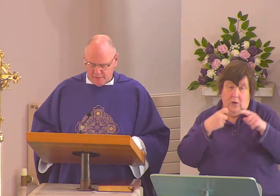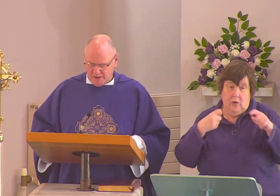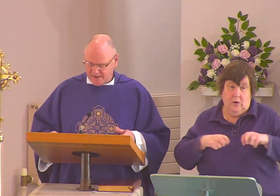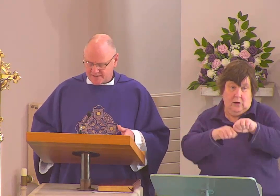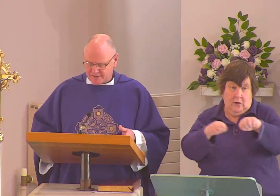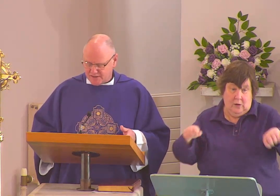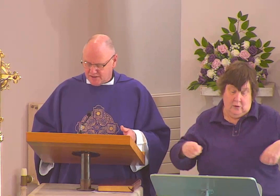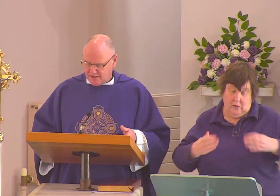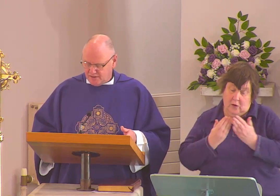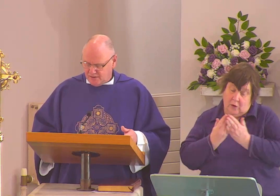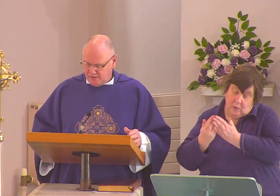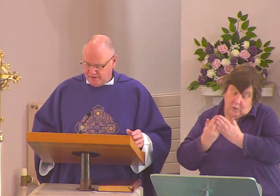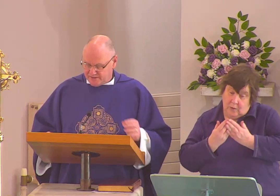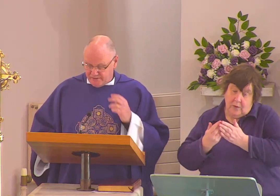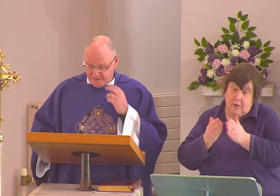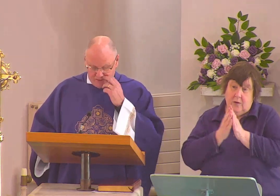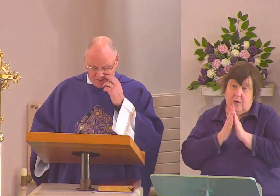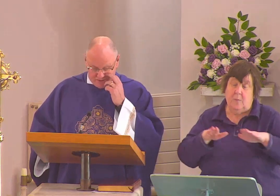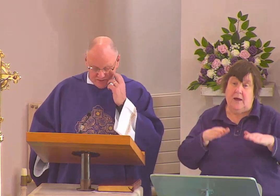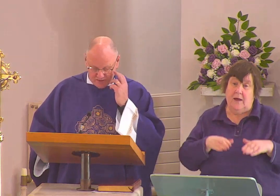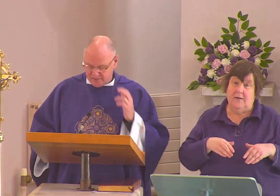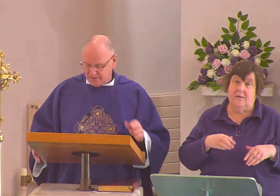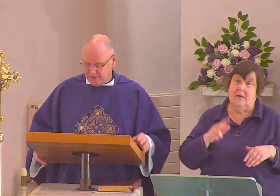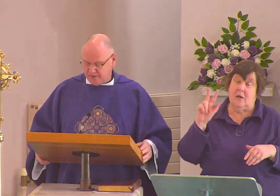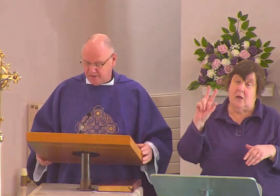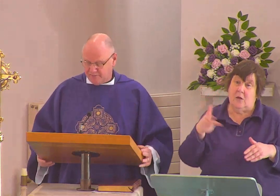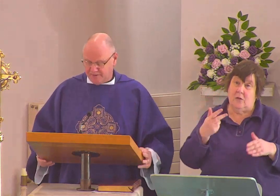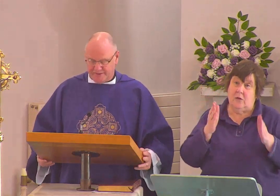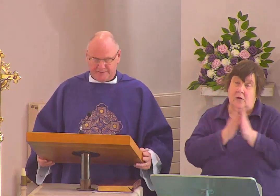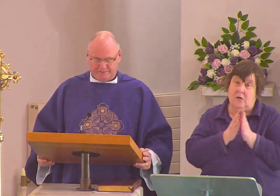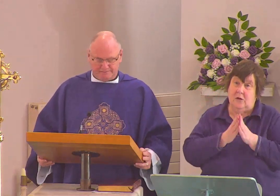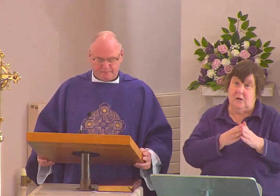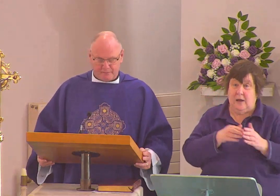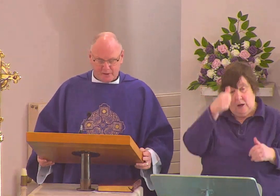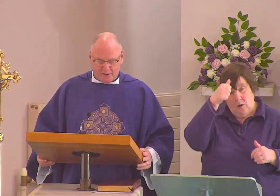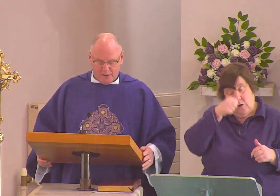our Mass on this, the third Sunday of Lent.